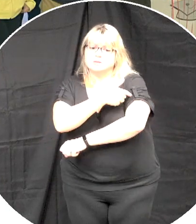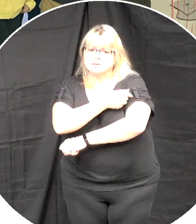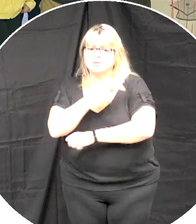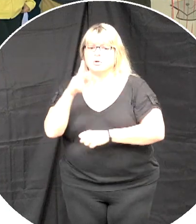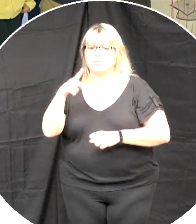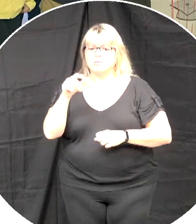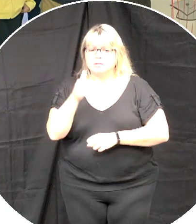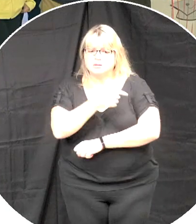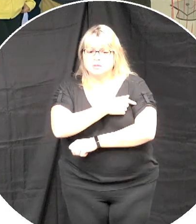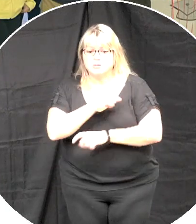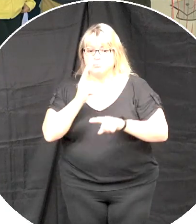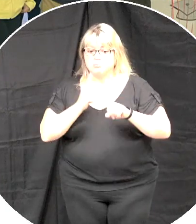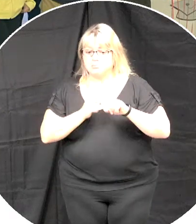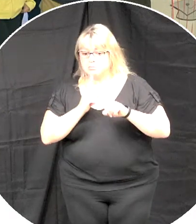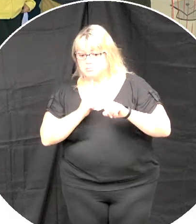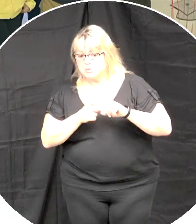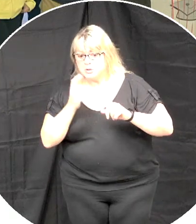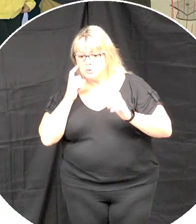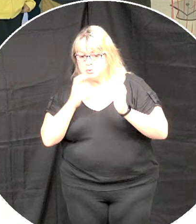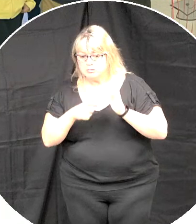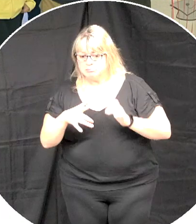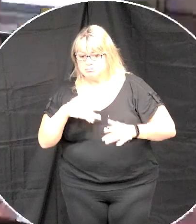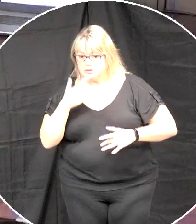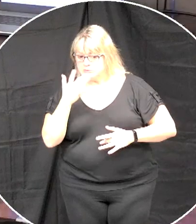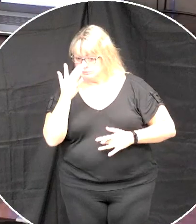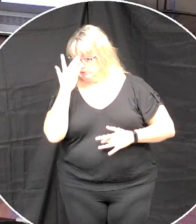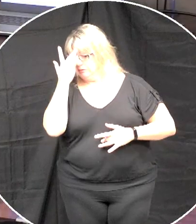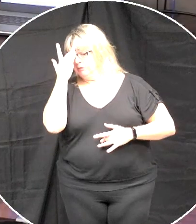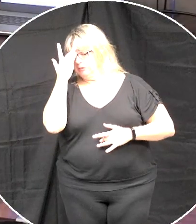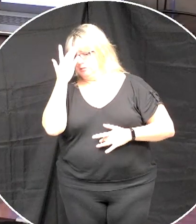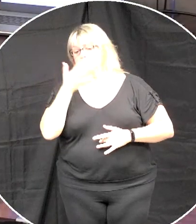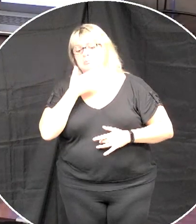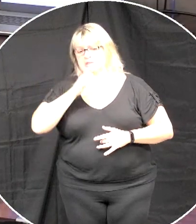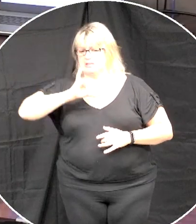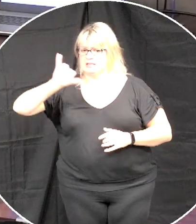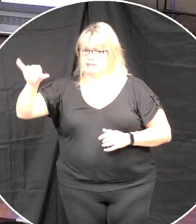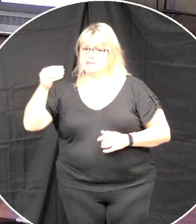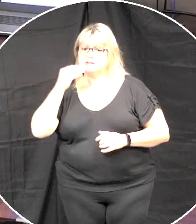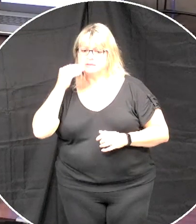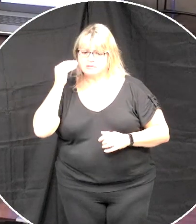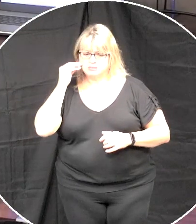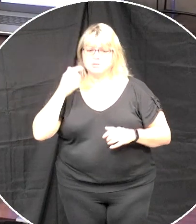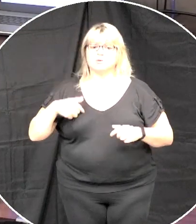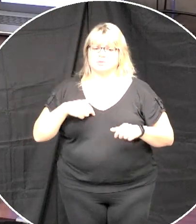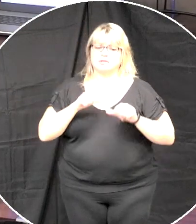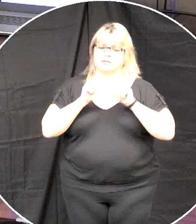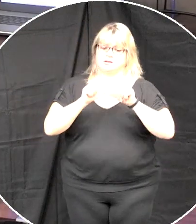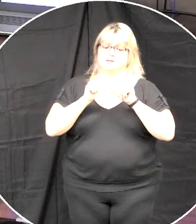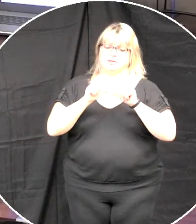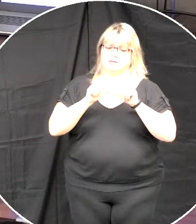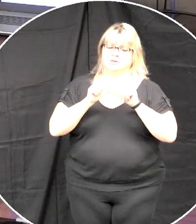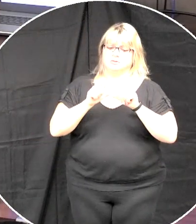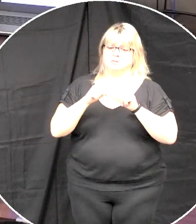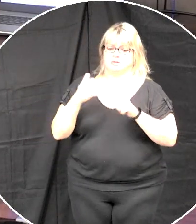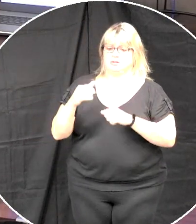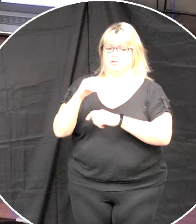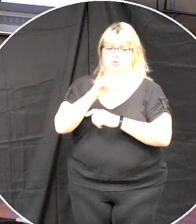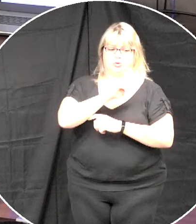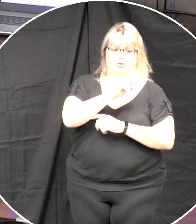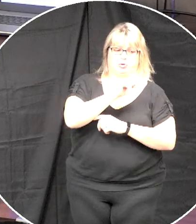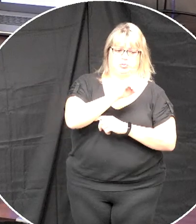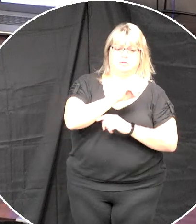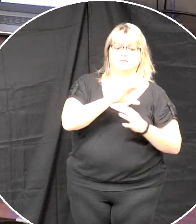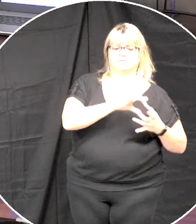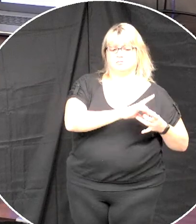health conditions, to stay home when ill. So those measures are in place, and again, we're encouraging that as we start the year, and